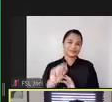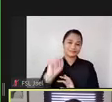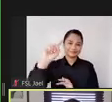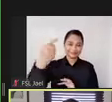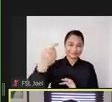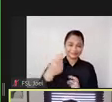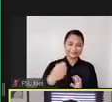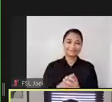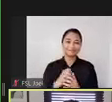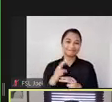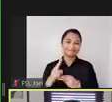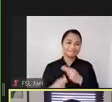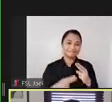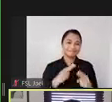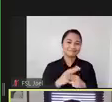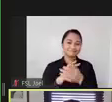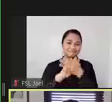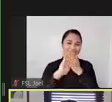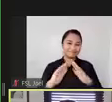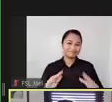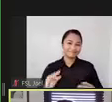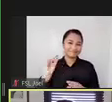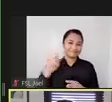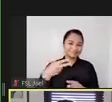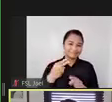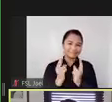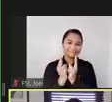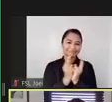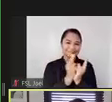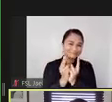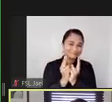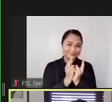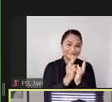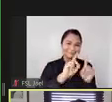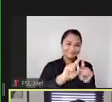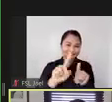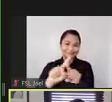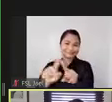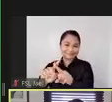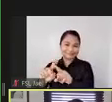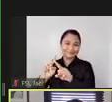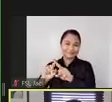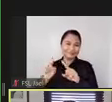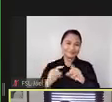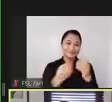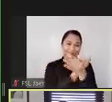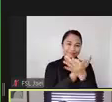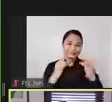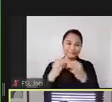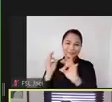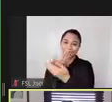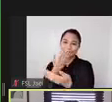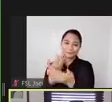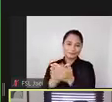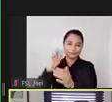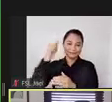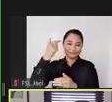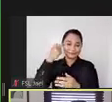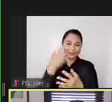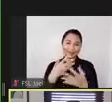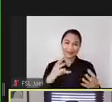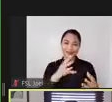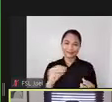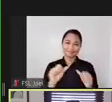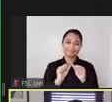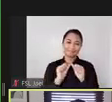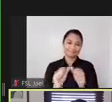governance, and sustainability. So that's what I am hoping to focus on today. Next slide,